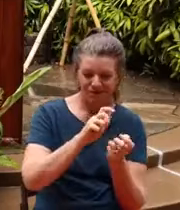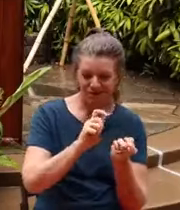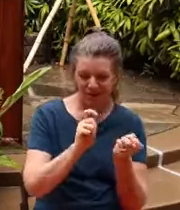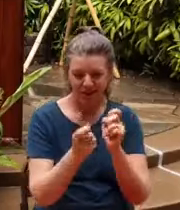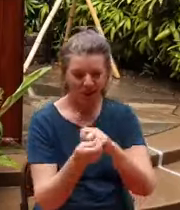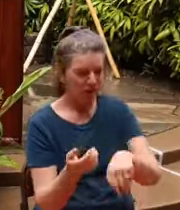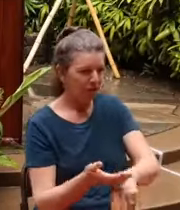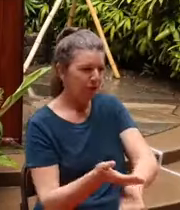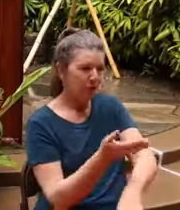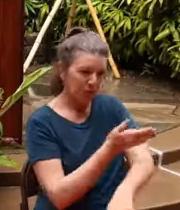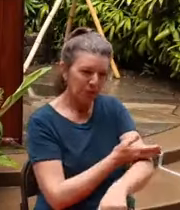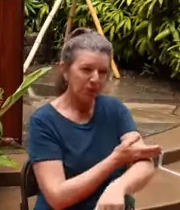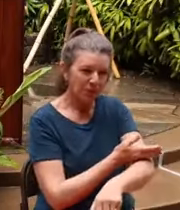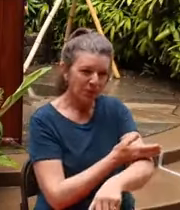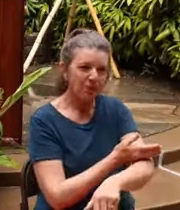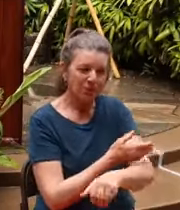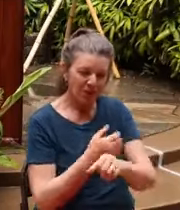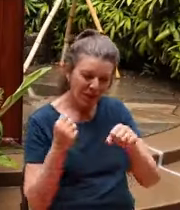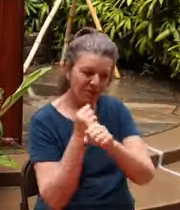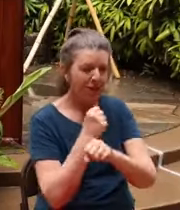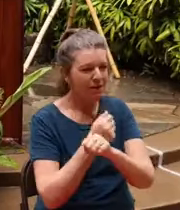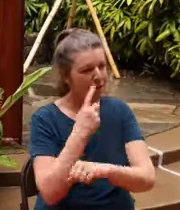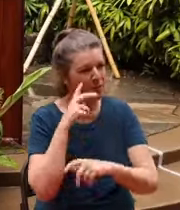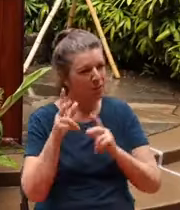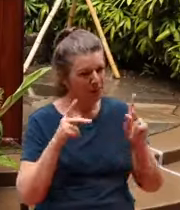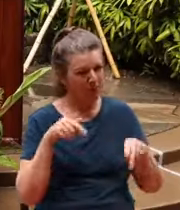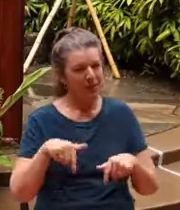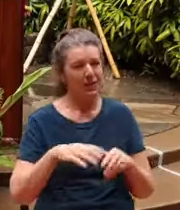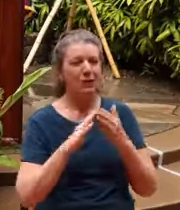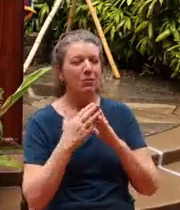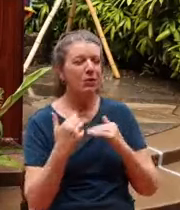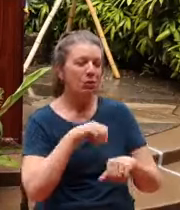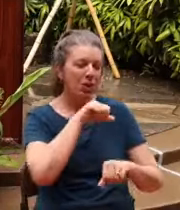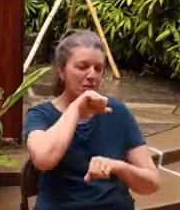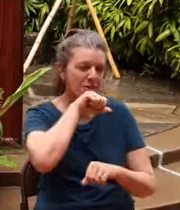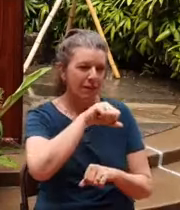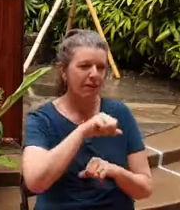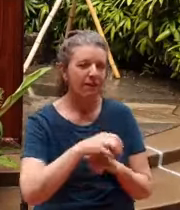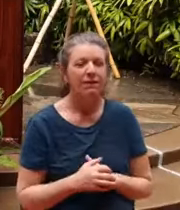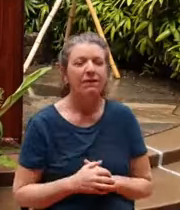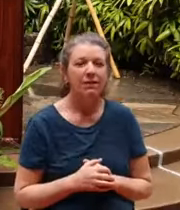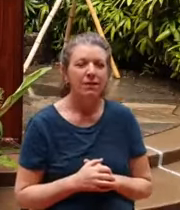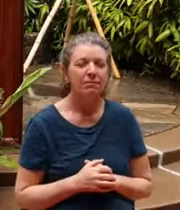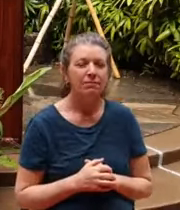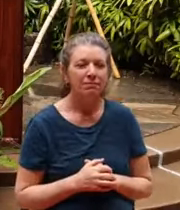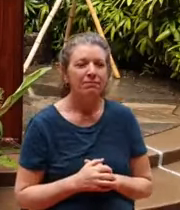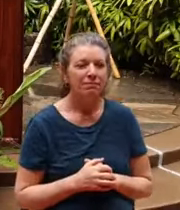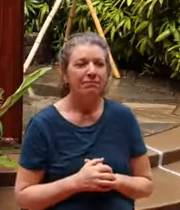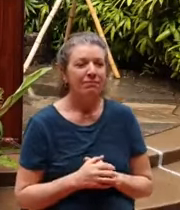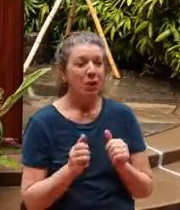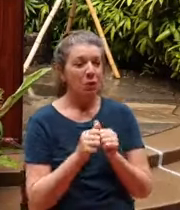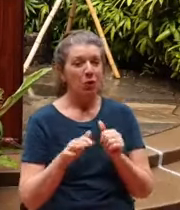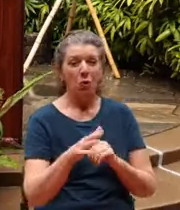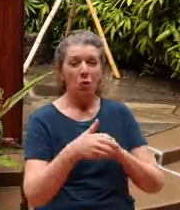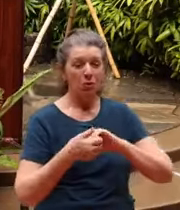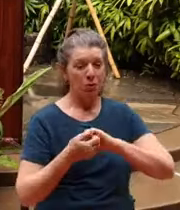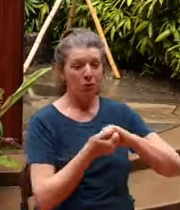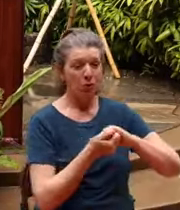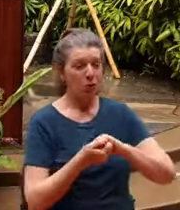improve, to fight for our people in this community that we love. And with your partnership, we